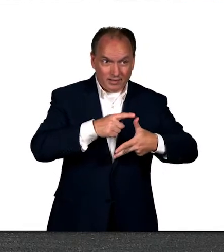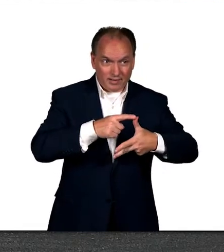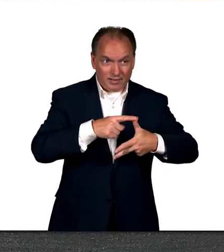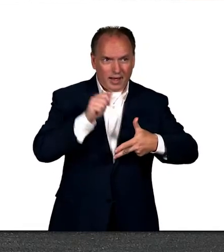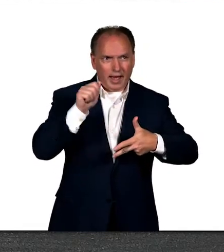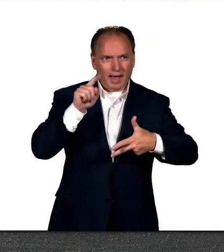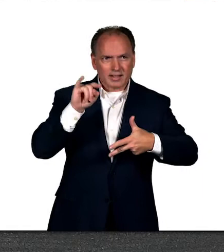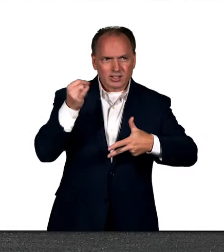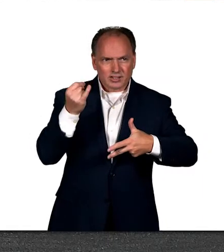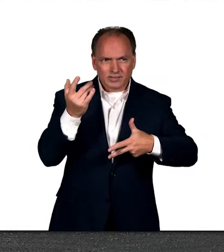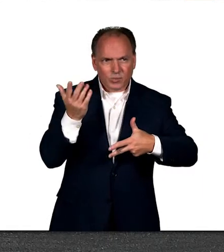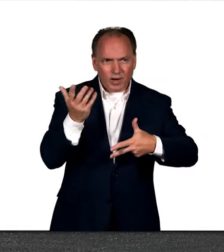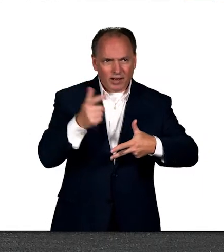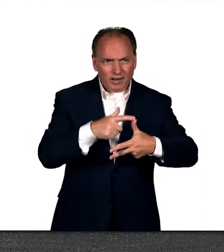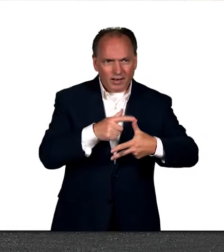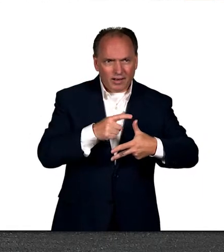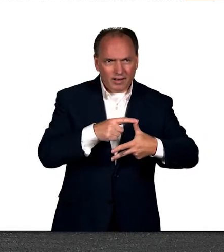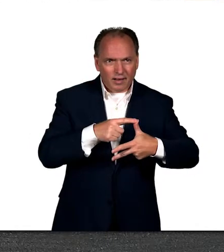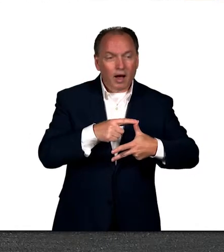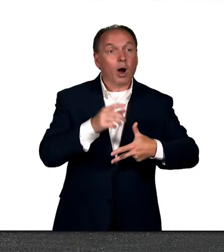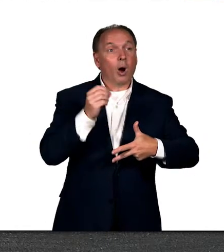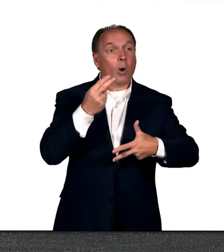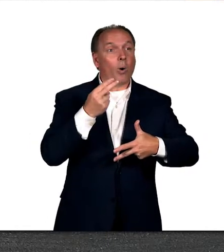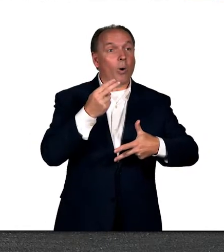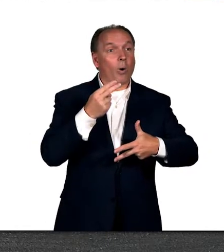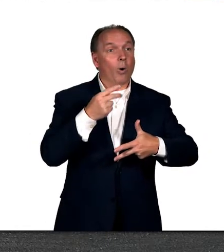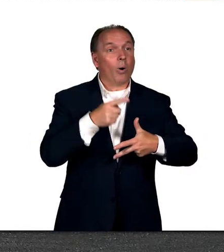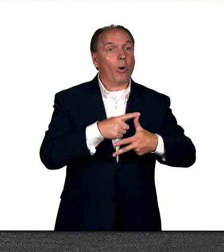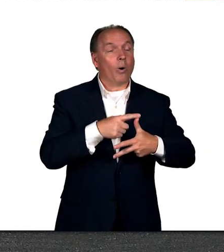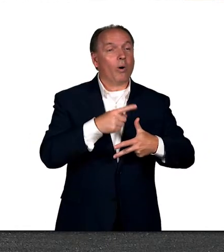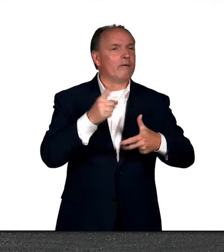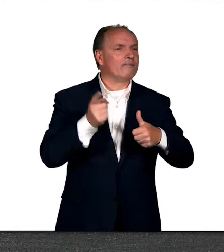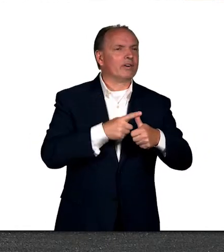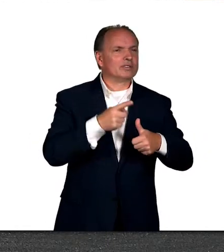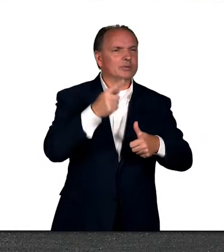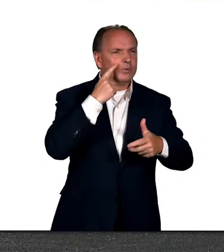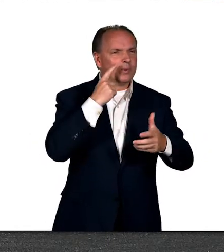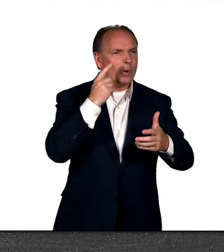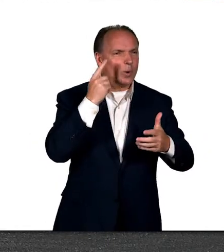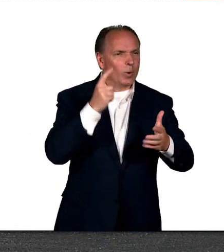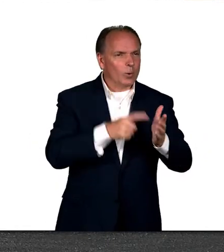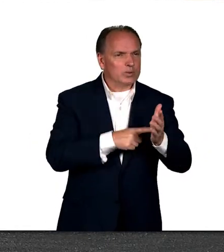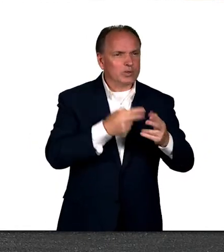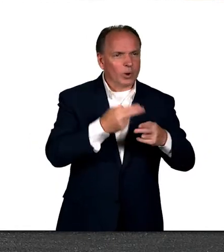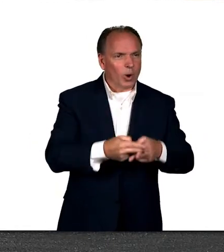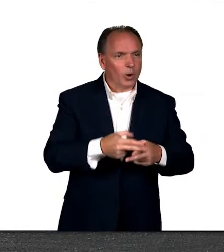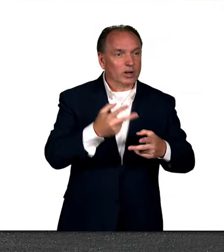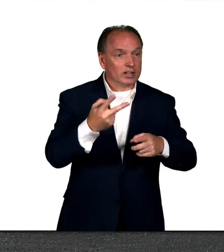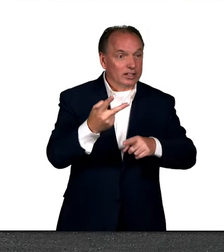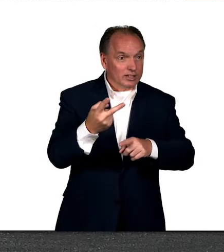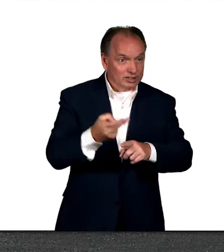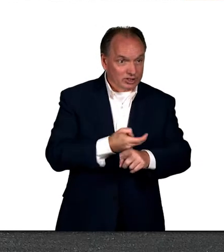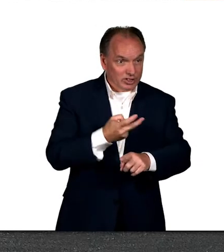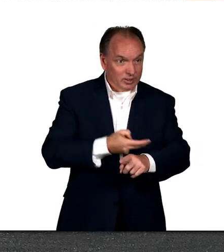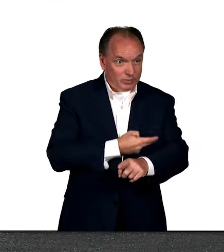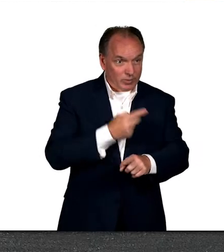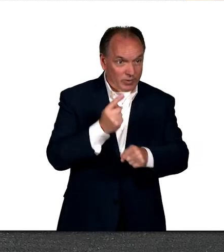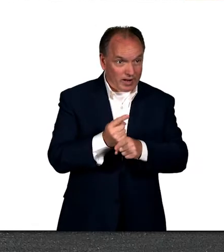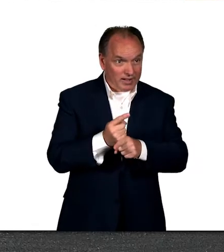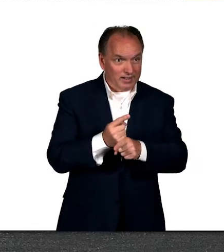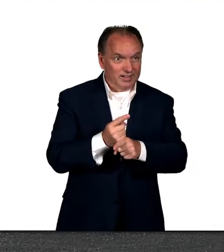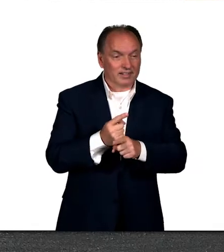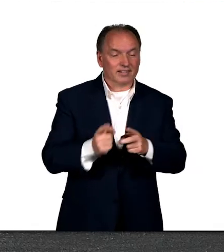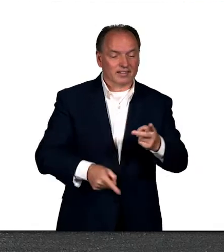Give me some adjectives. Oh, first of all, you know it's a sheep, right? Okay,